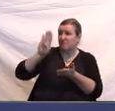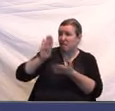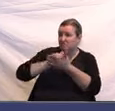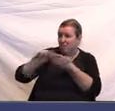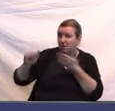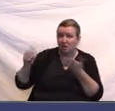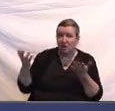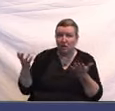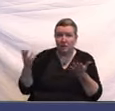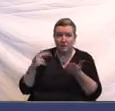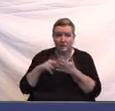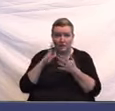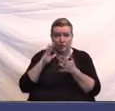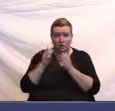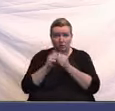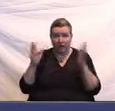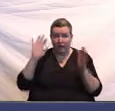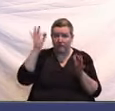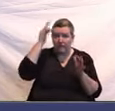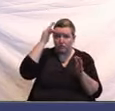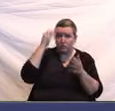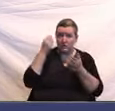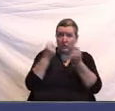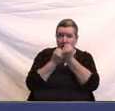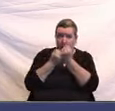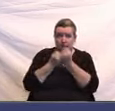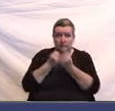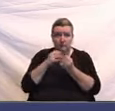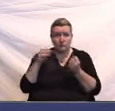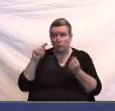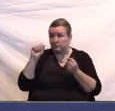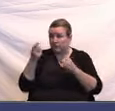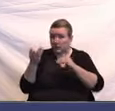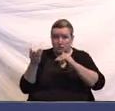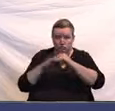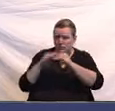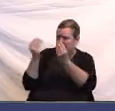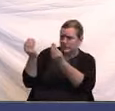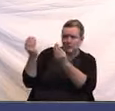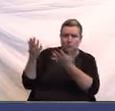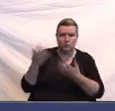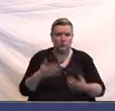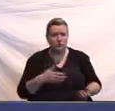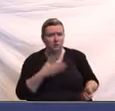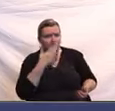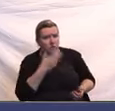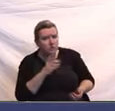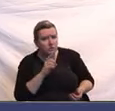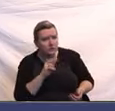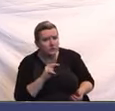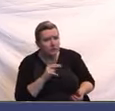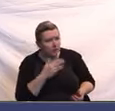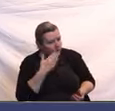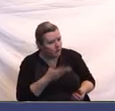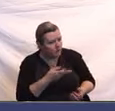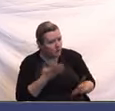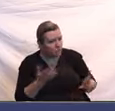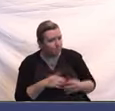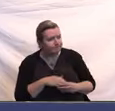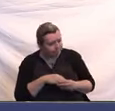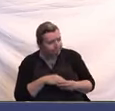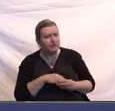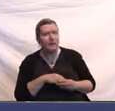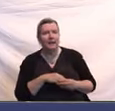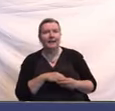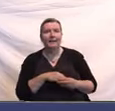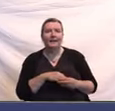or tax increases? That's all I got. Thank you. Dustin, thank you. I think the answer is on